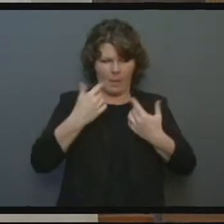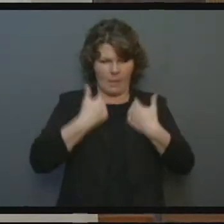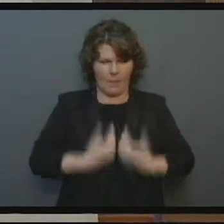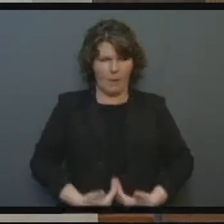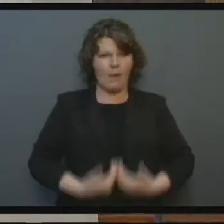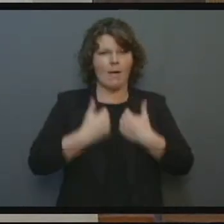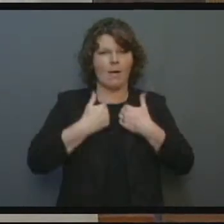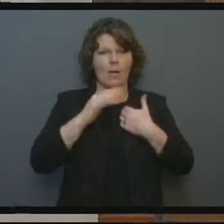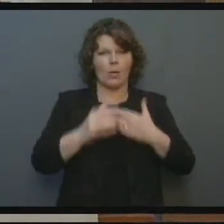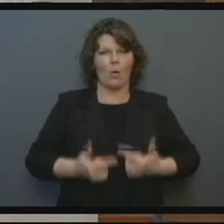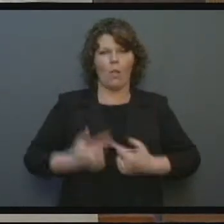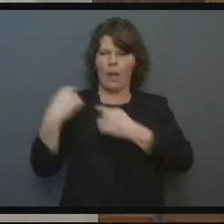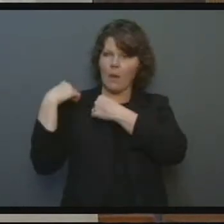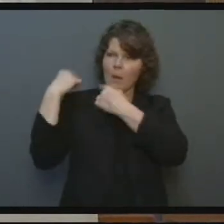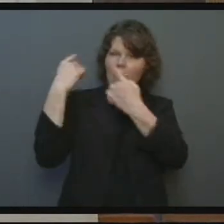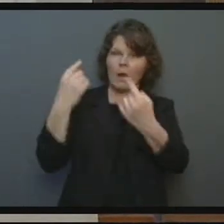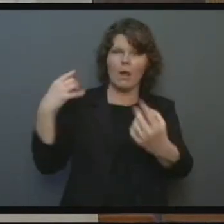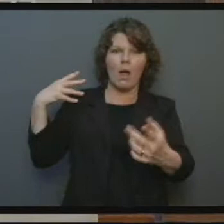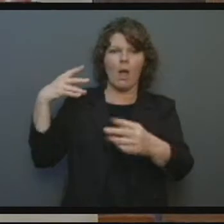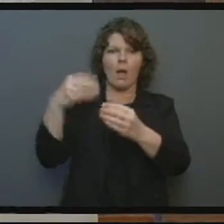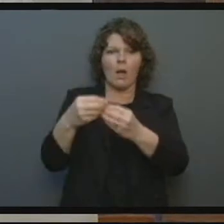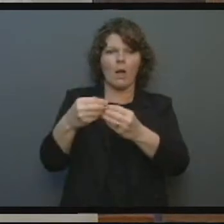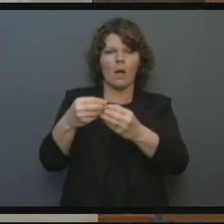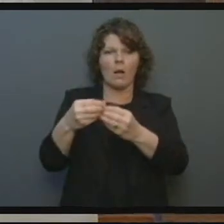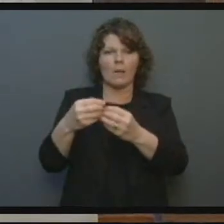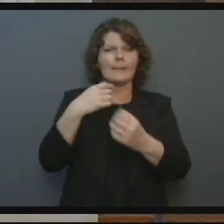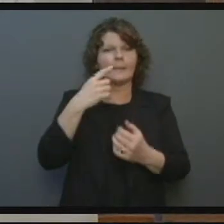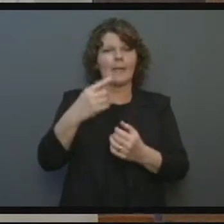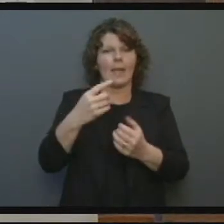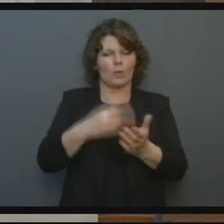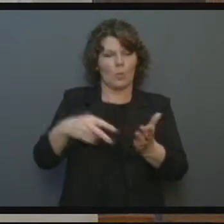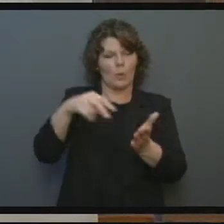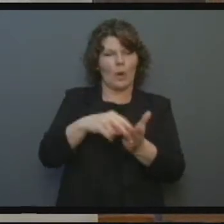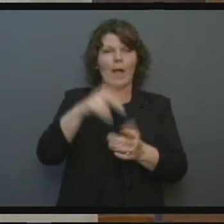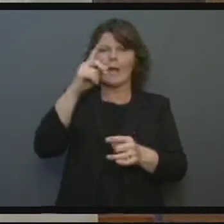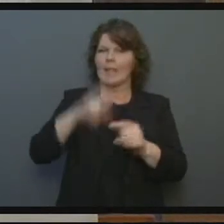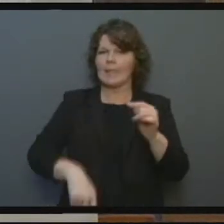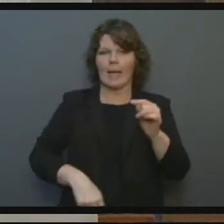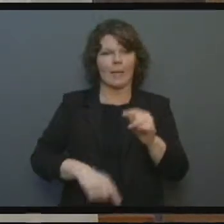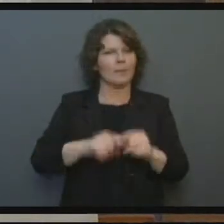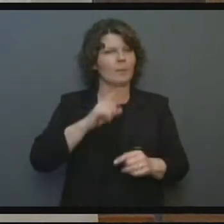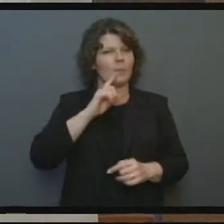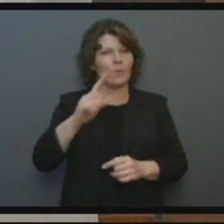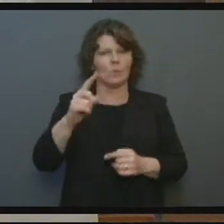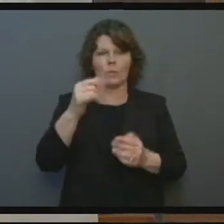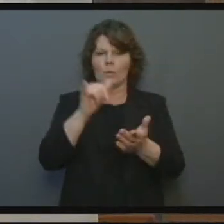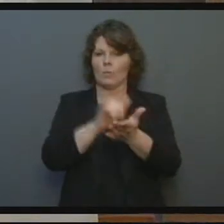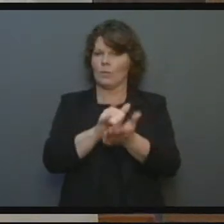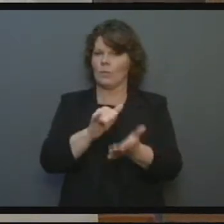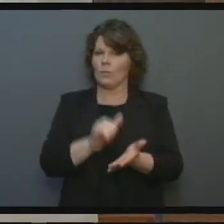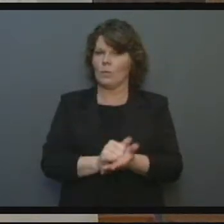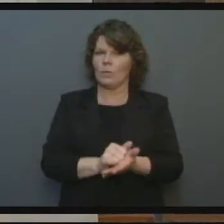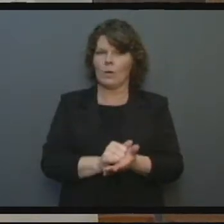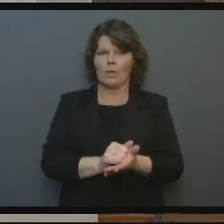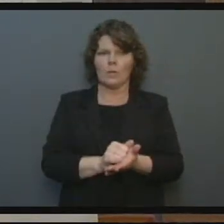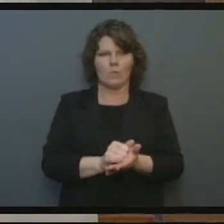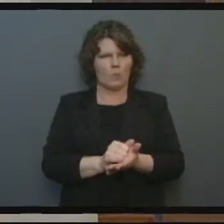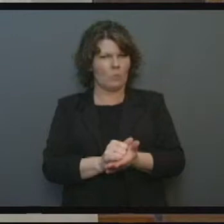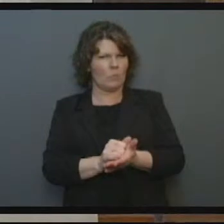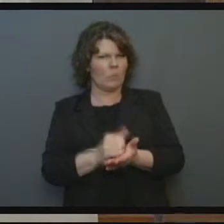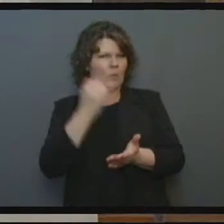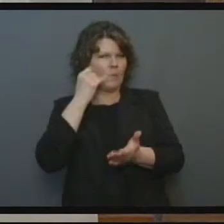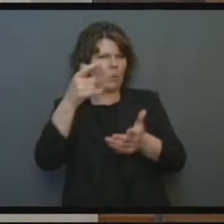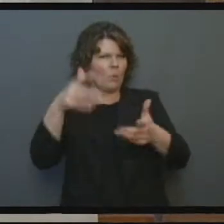this life tells you that this resurrection could not be true, that it couldn't have happened the way the angel said it did? What if you